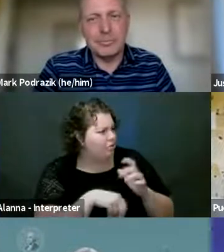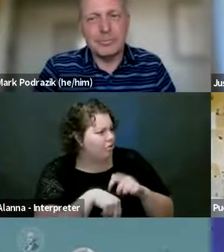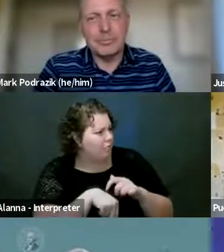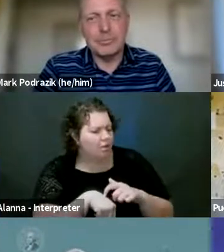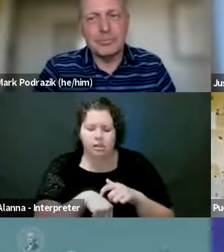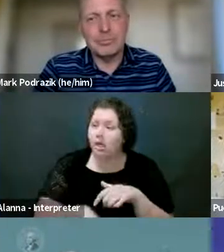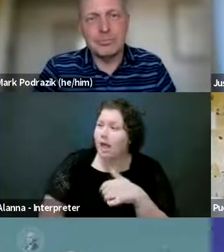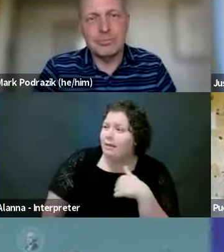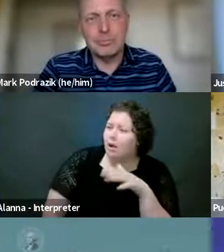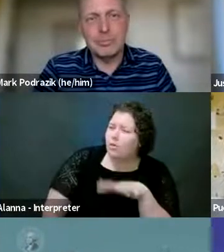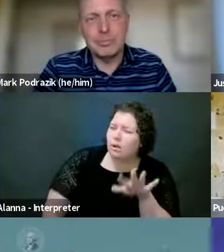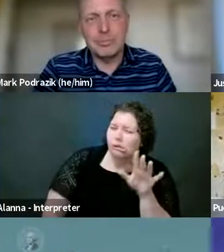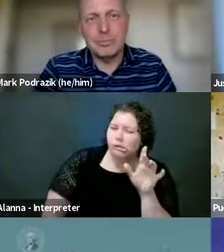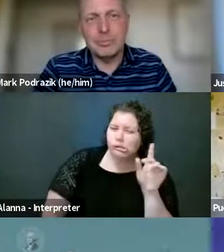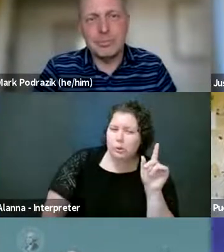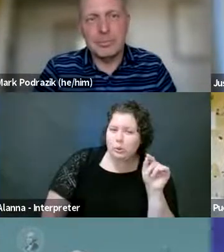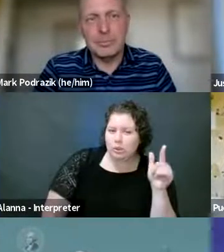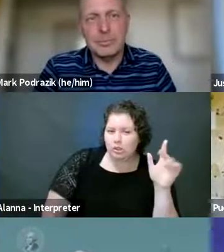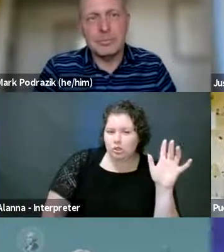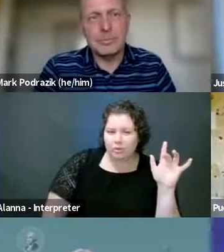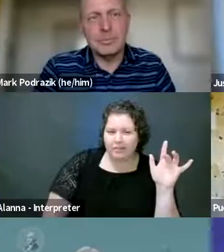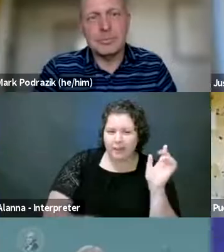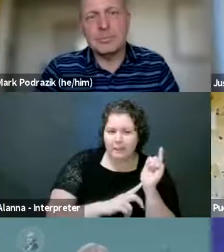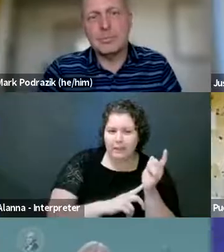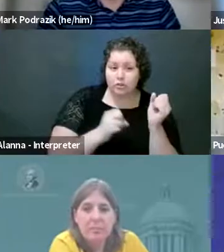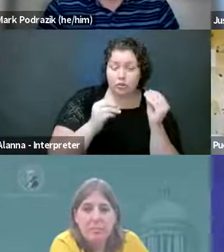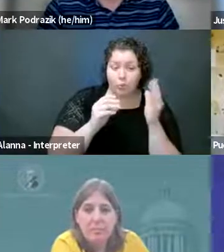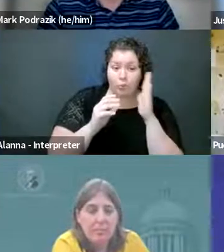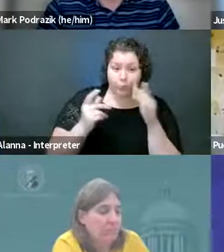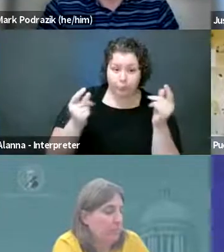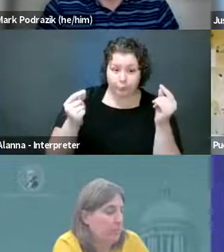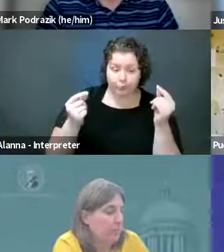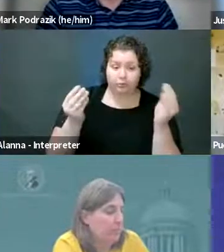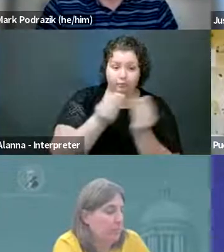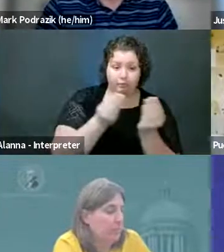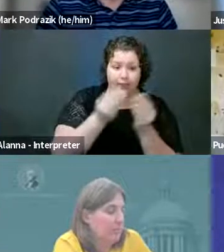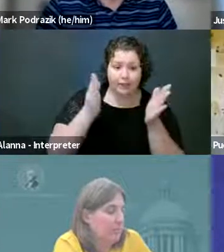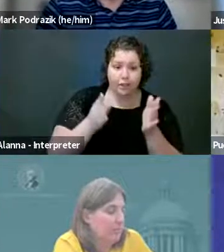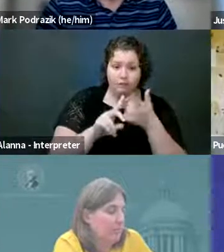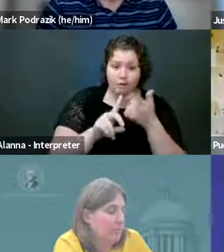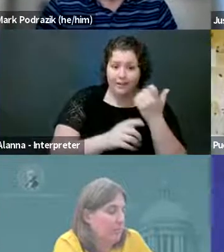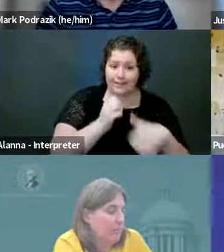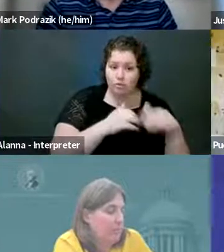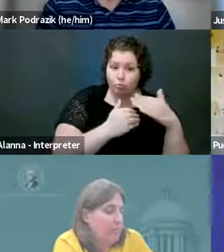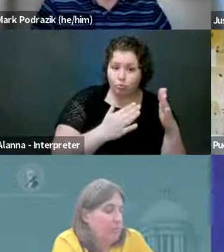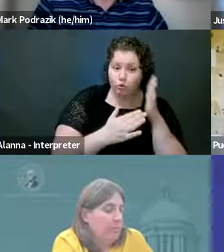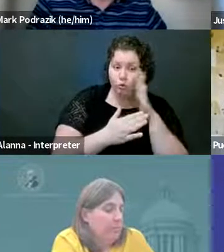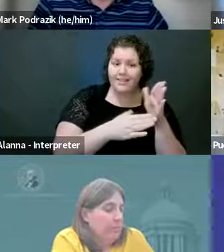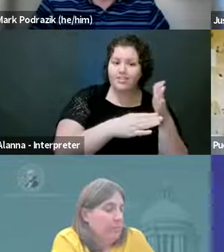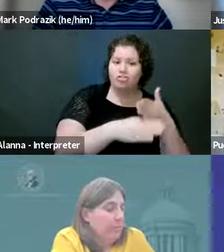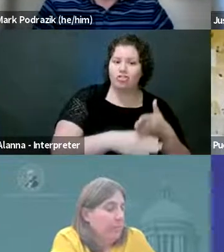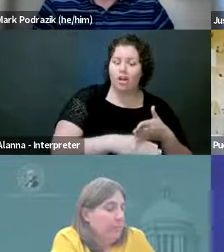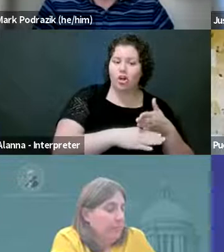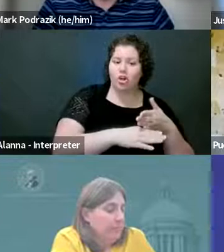have about 20, 25 minutes. And so what we're going to do is facilitators from each room are going to share the key themes